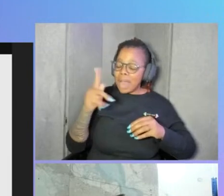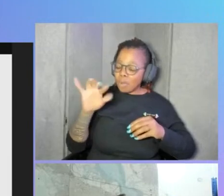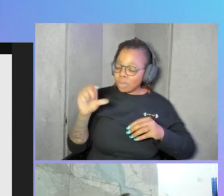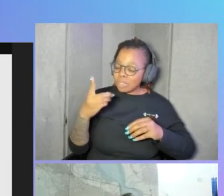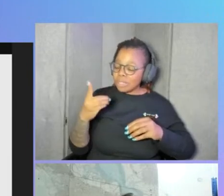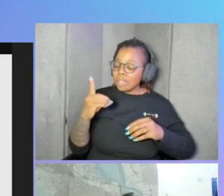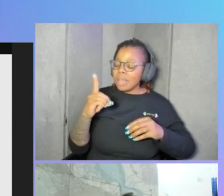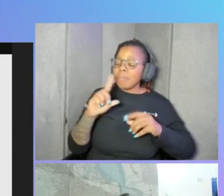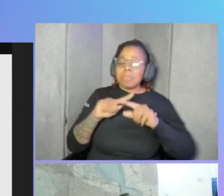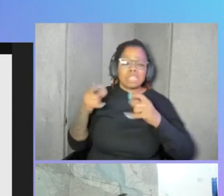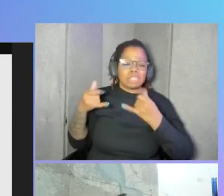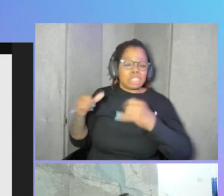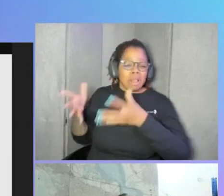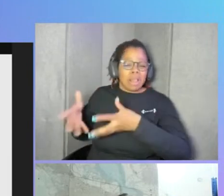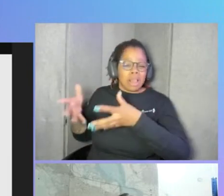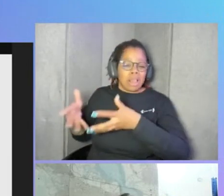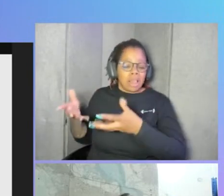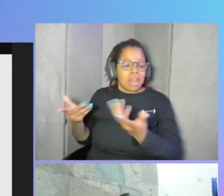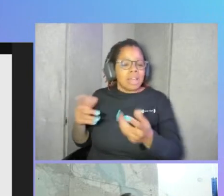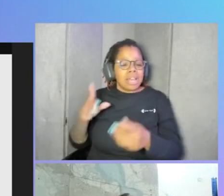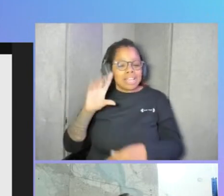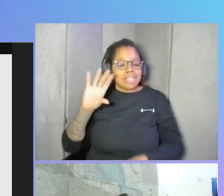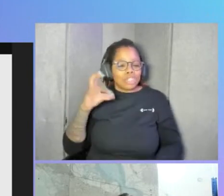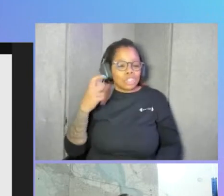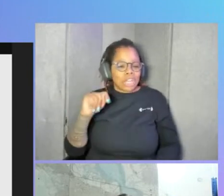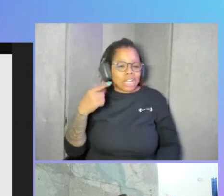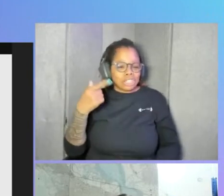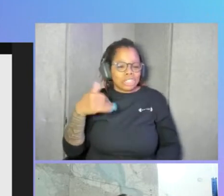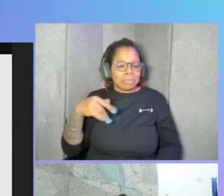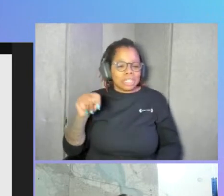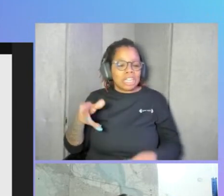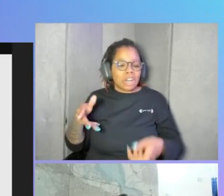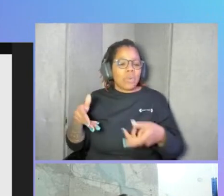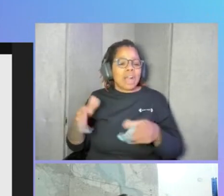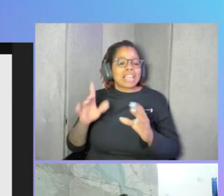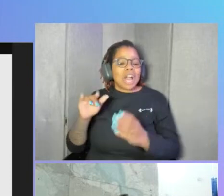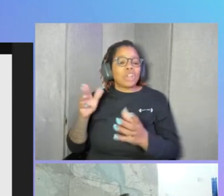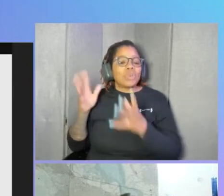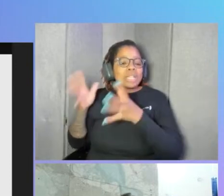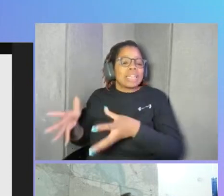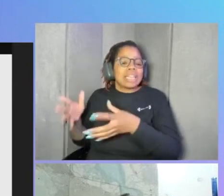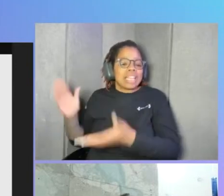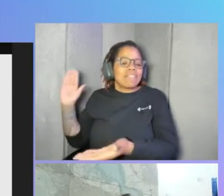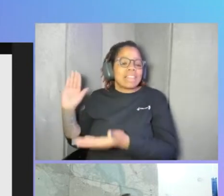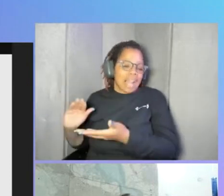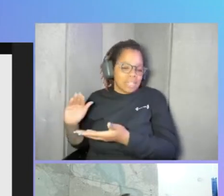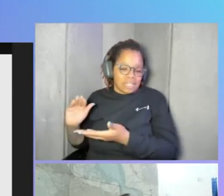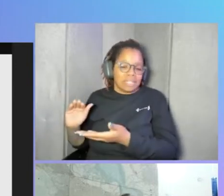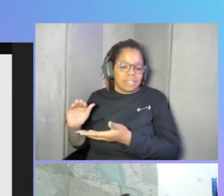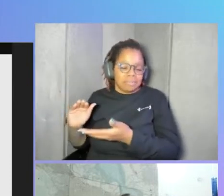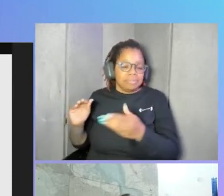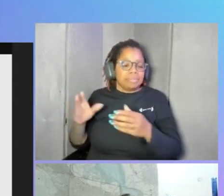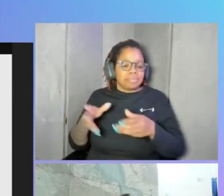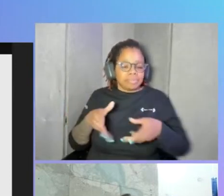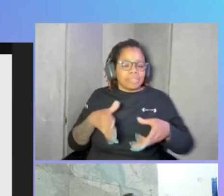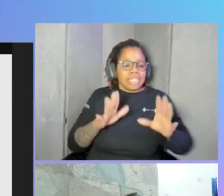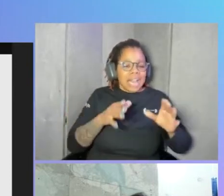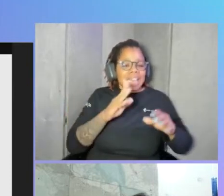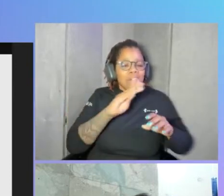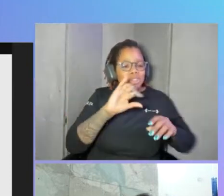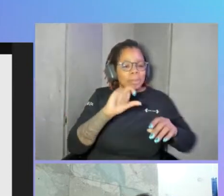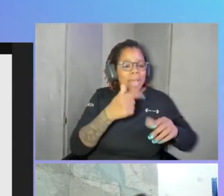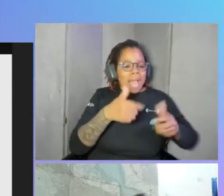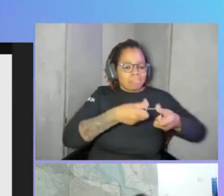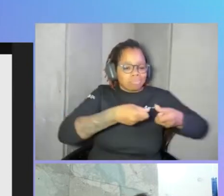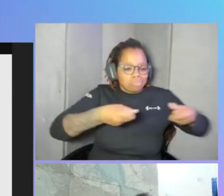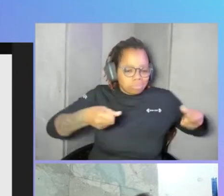floor. Okay. ChatGPT will help you leave less flour on the floor. Okay. It expands the bag for you